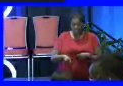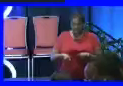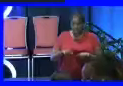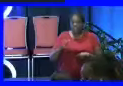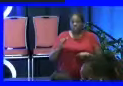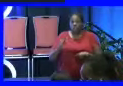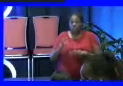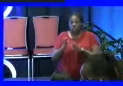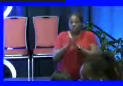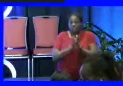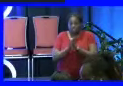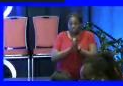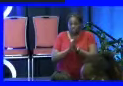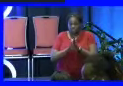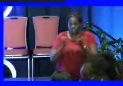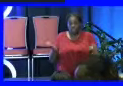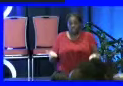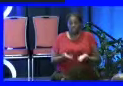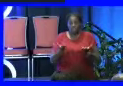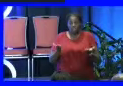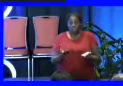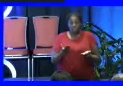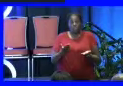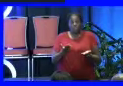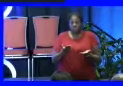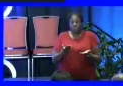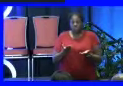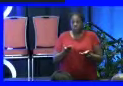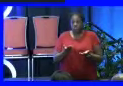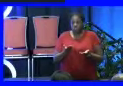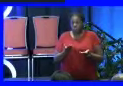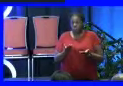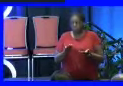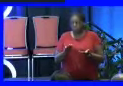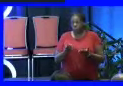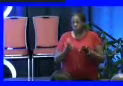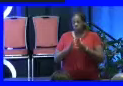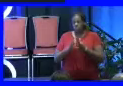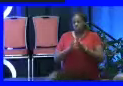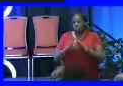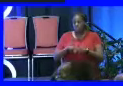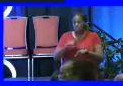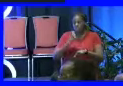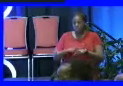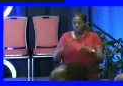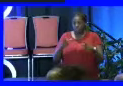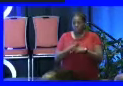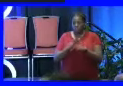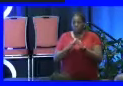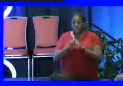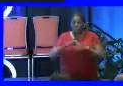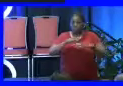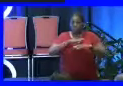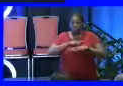or incentive for being there. And it took a while to figure out how to please